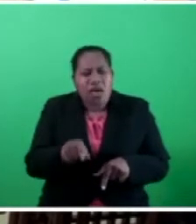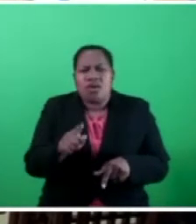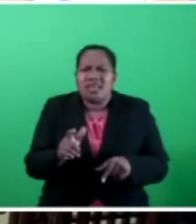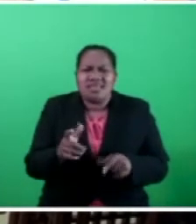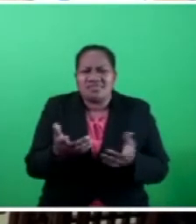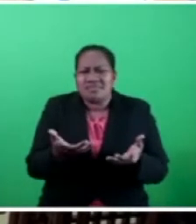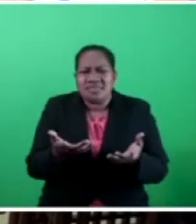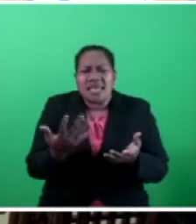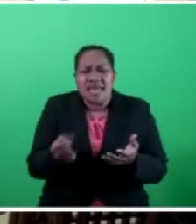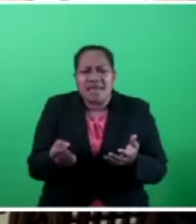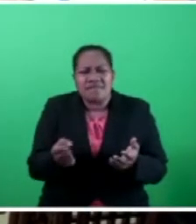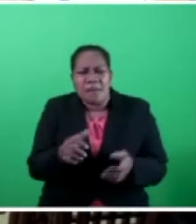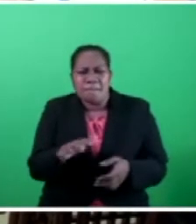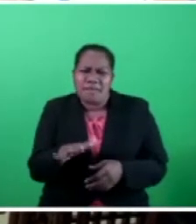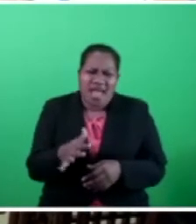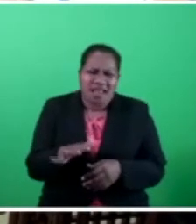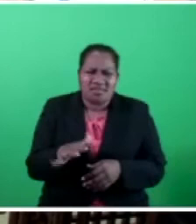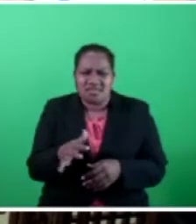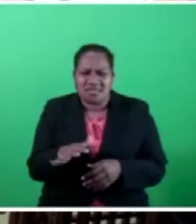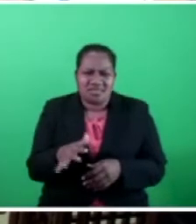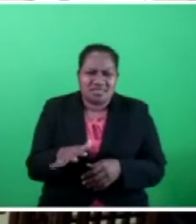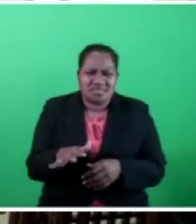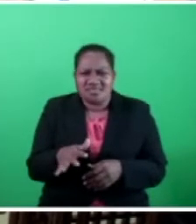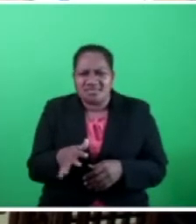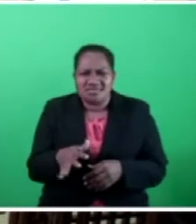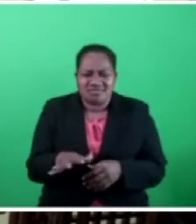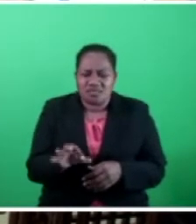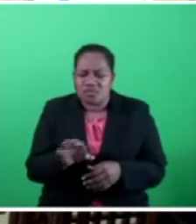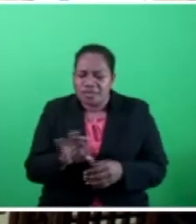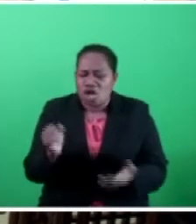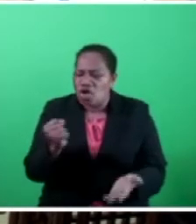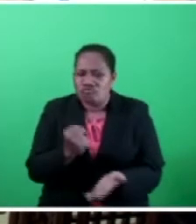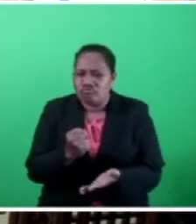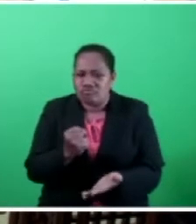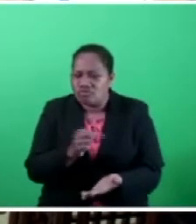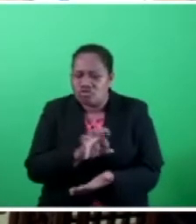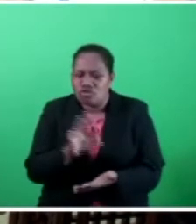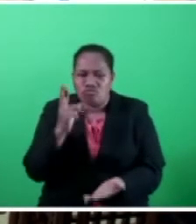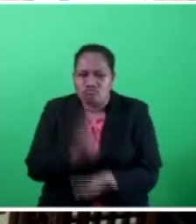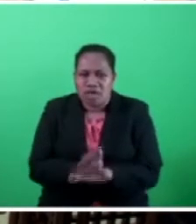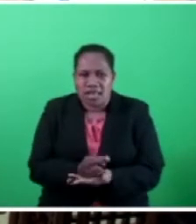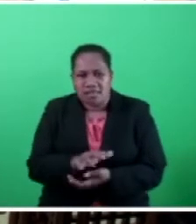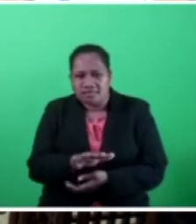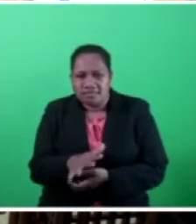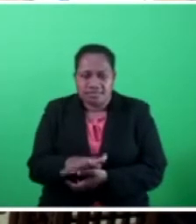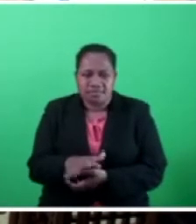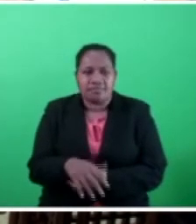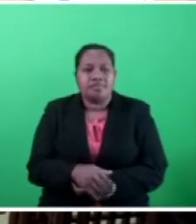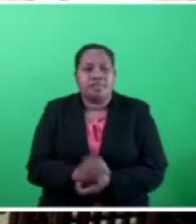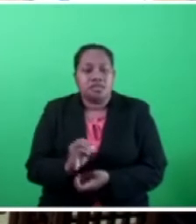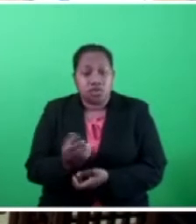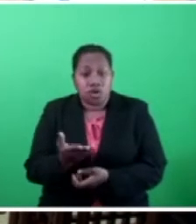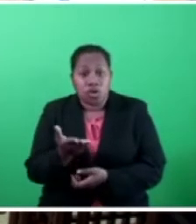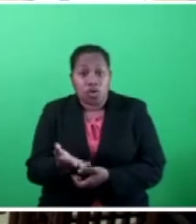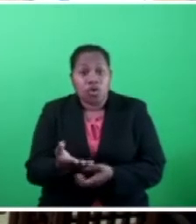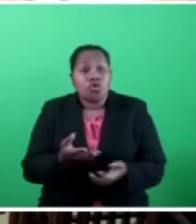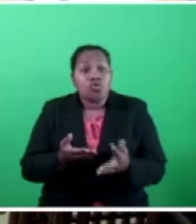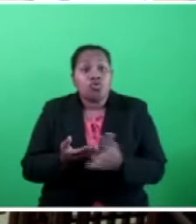disease. We also know that this virus is transmitted from person to person through droplet